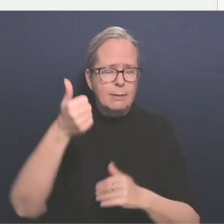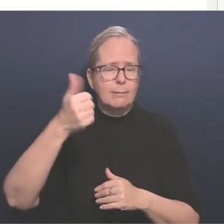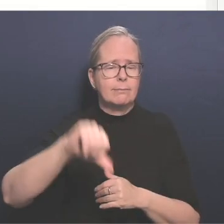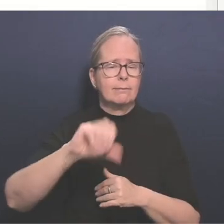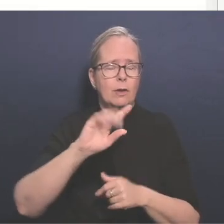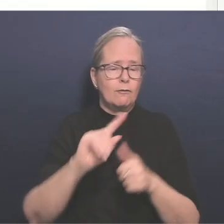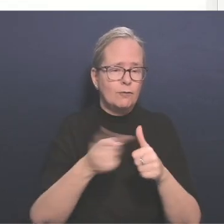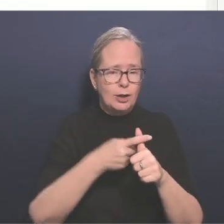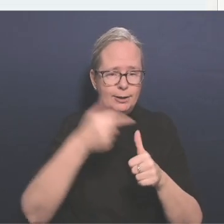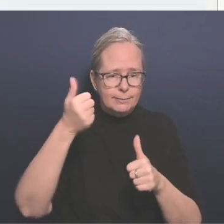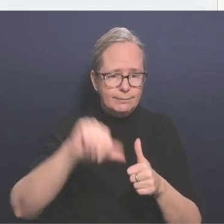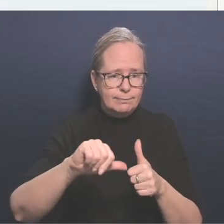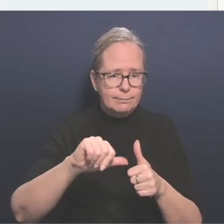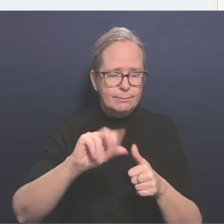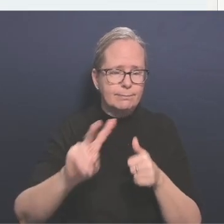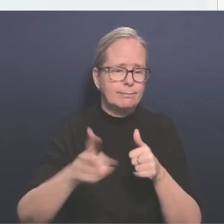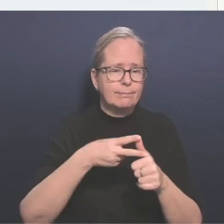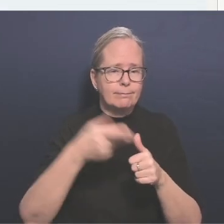show you.